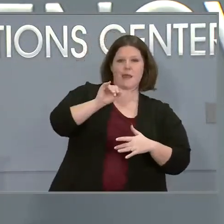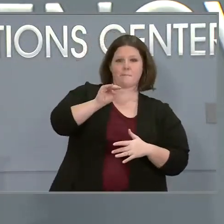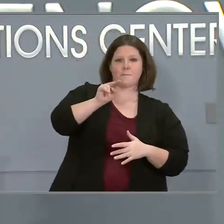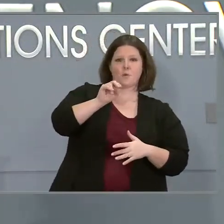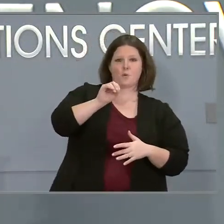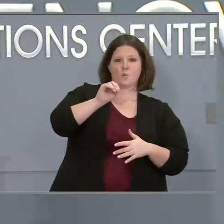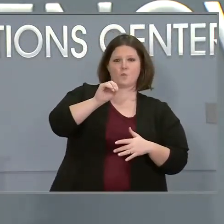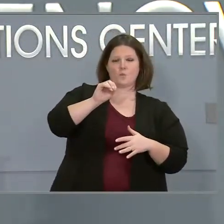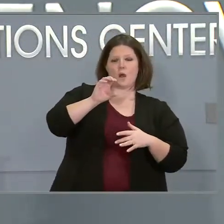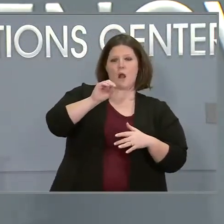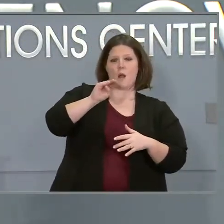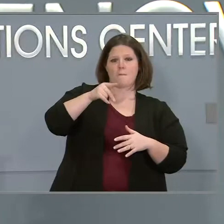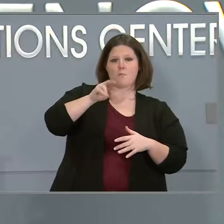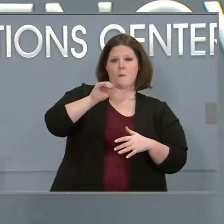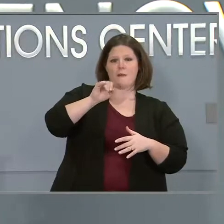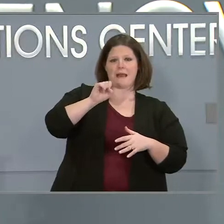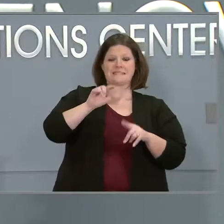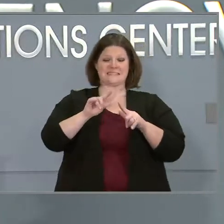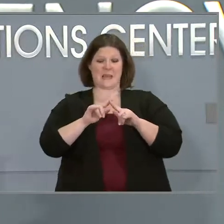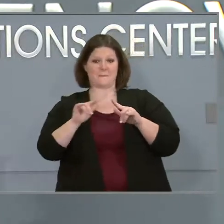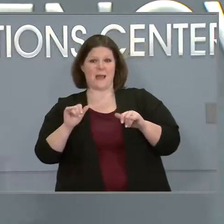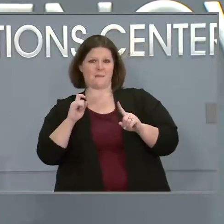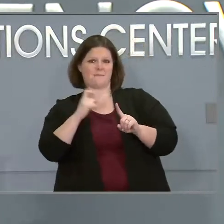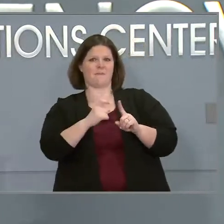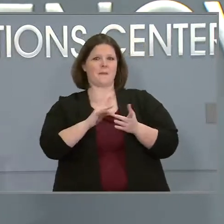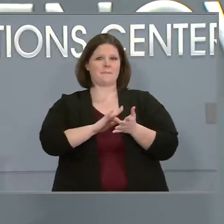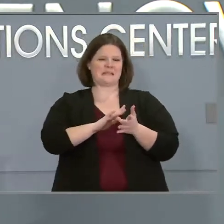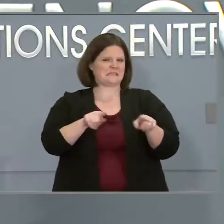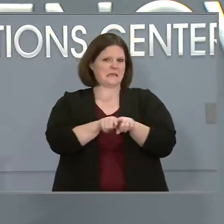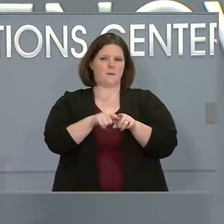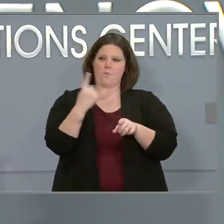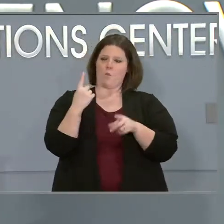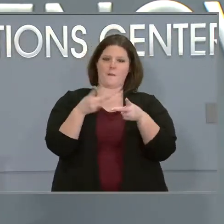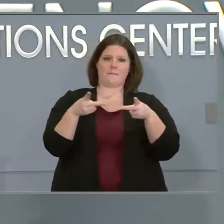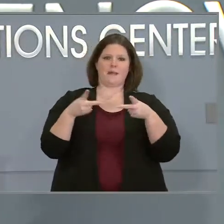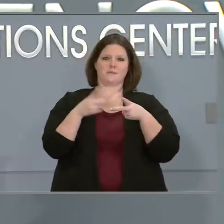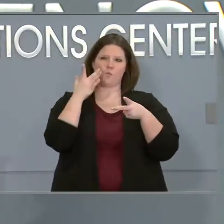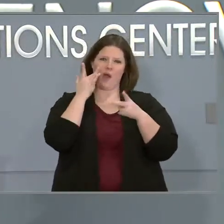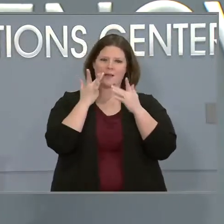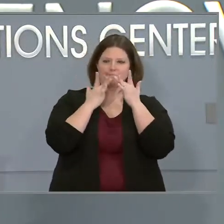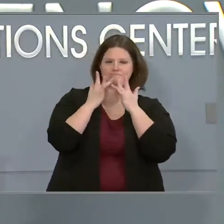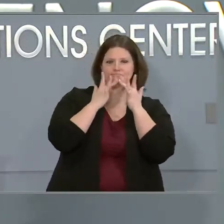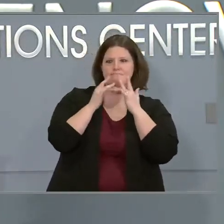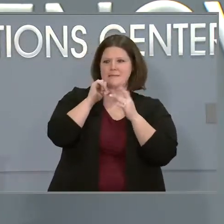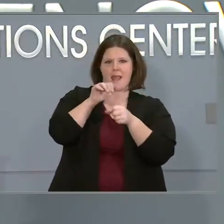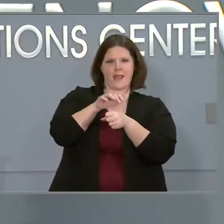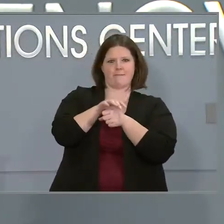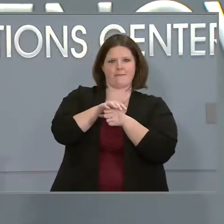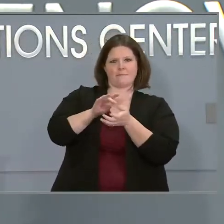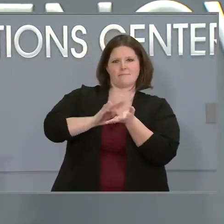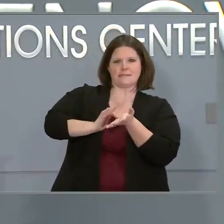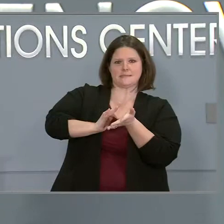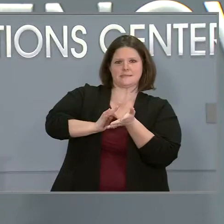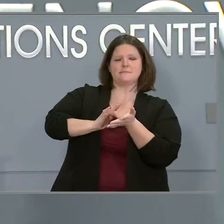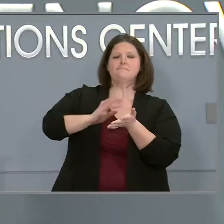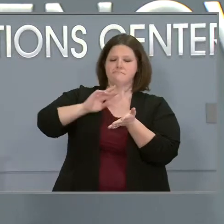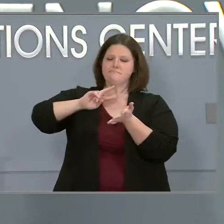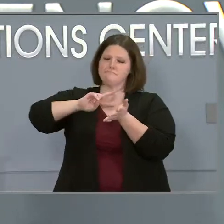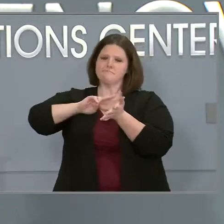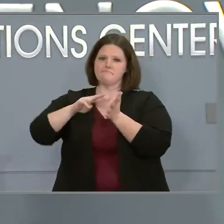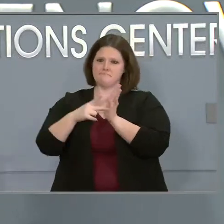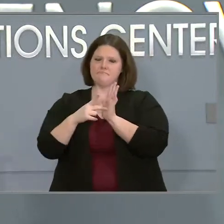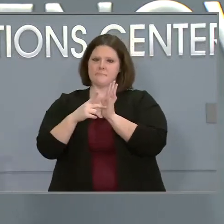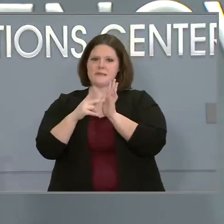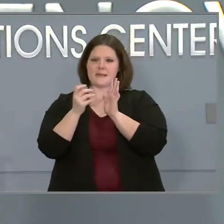the dispensing of the medication at the same time, just because it's such a limited supply. So there is a pretty